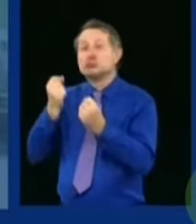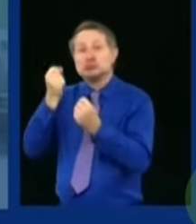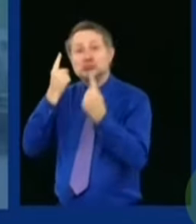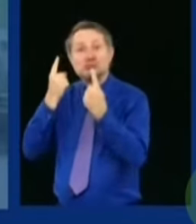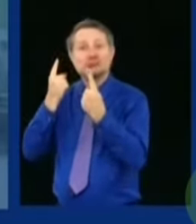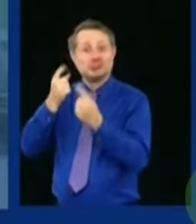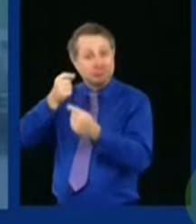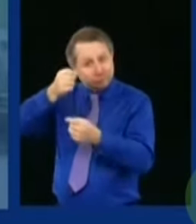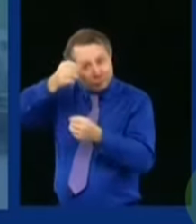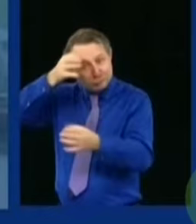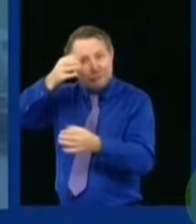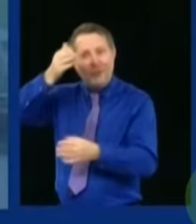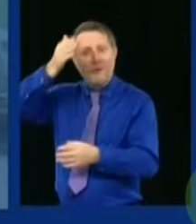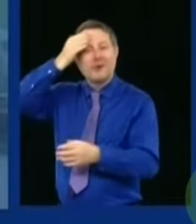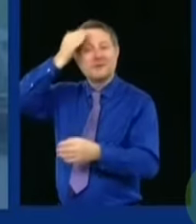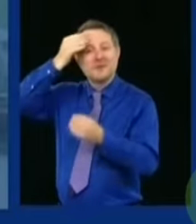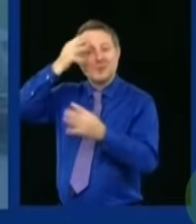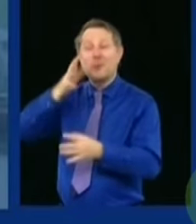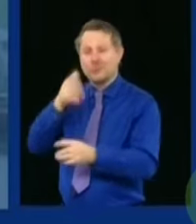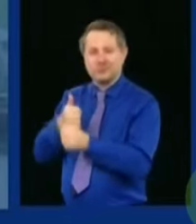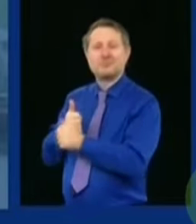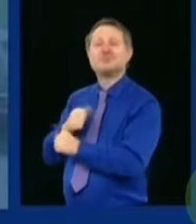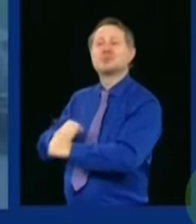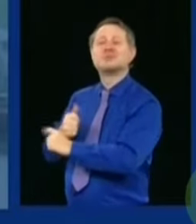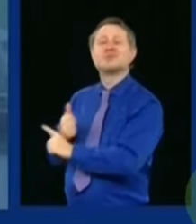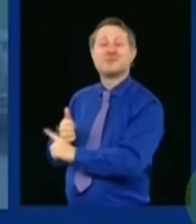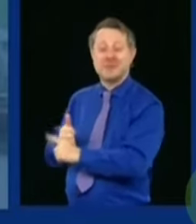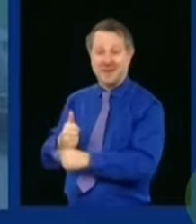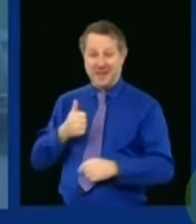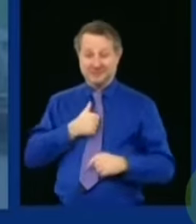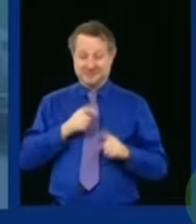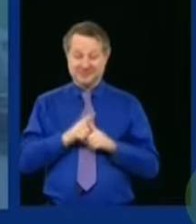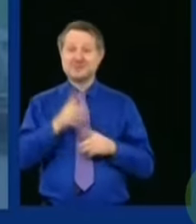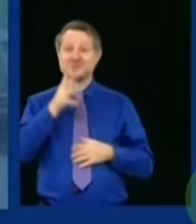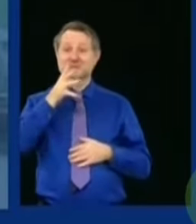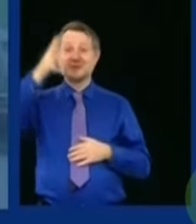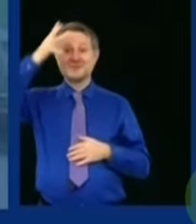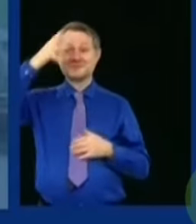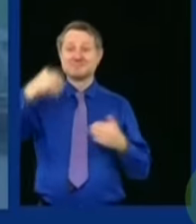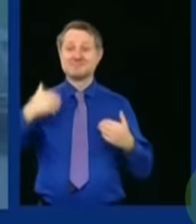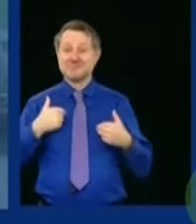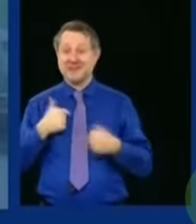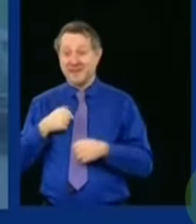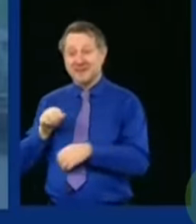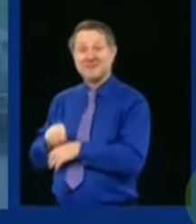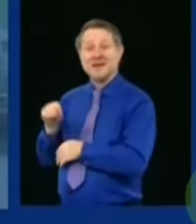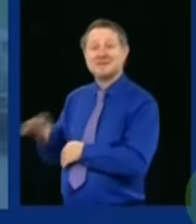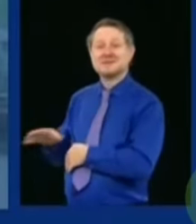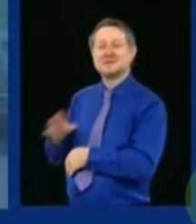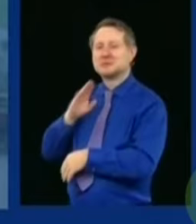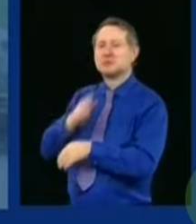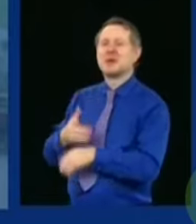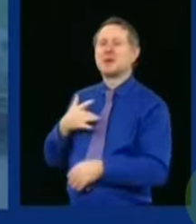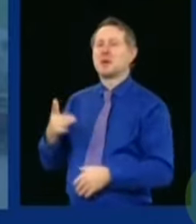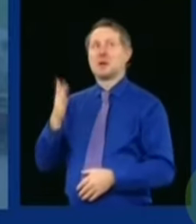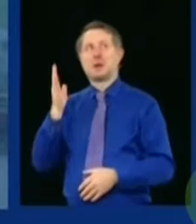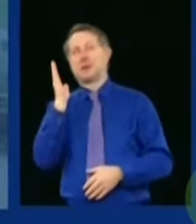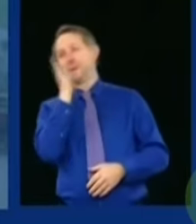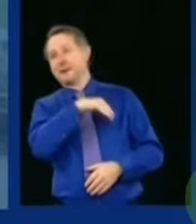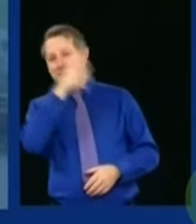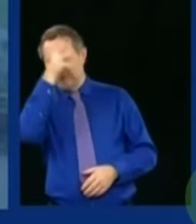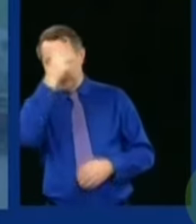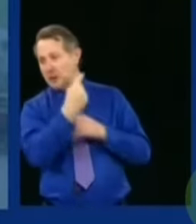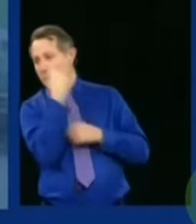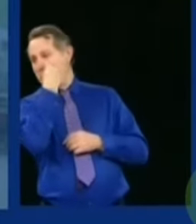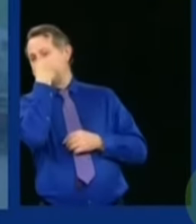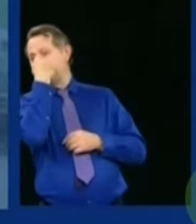think with a little advice from a parent, which she discounts 99%, but maybe 1% of the